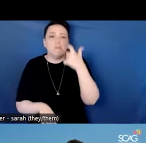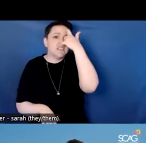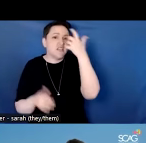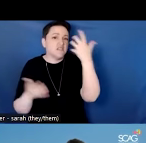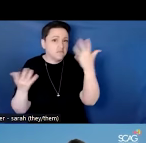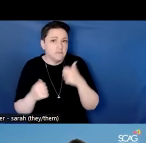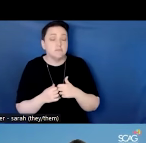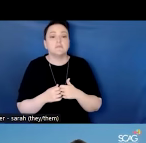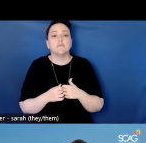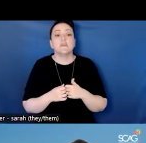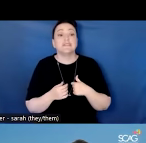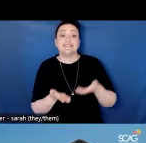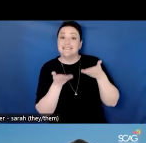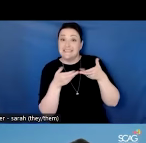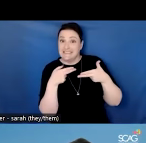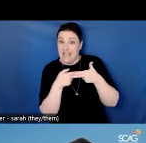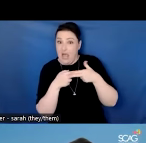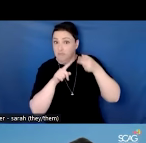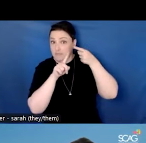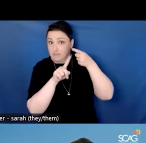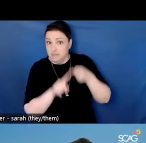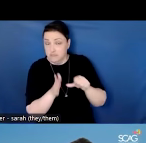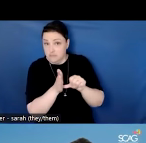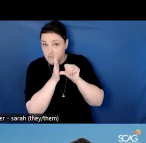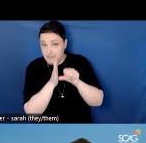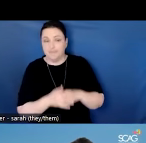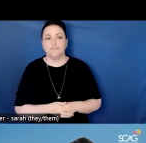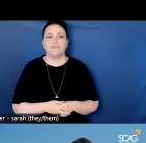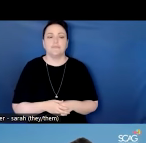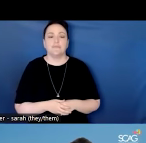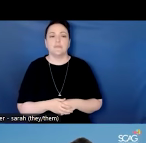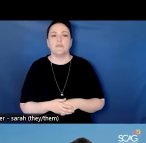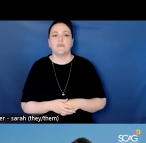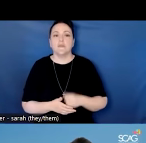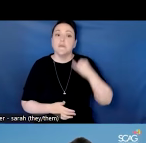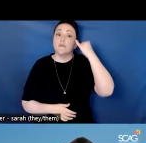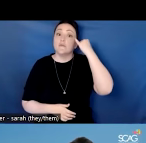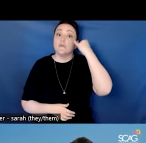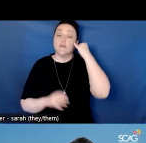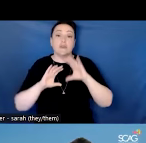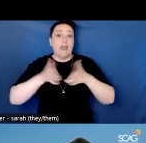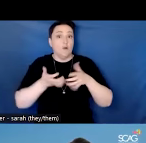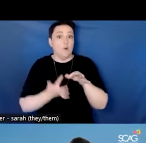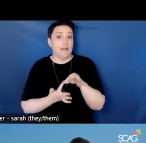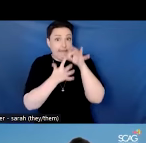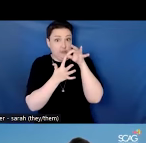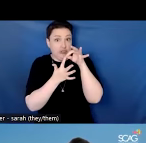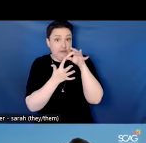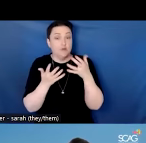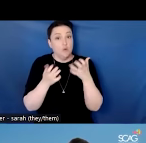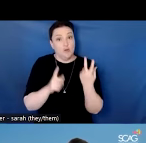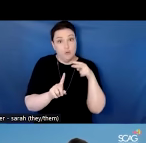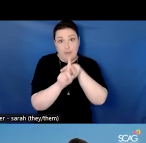from this slide. One is, in order for a categorical exemption to apply, exception